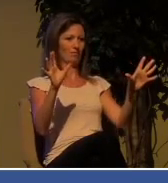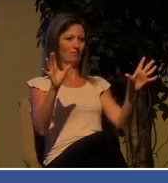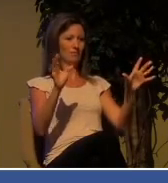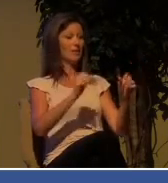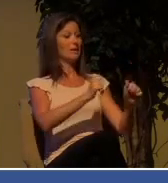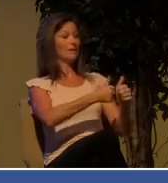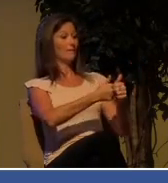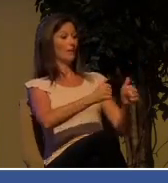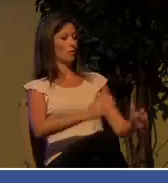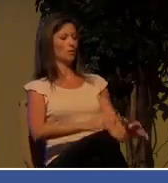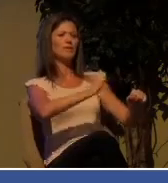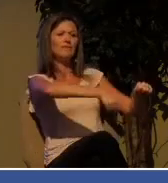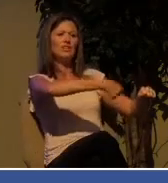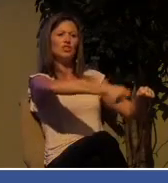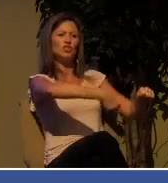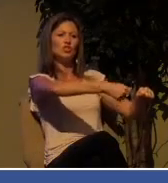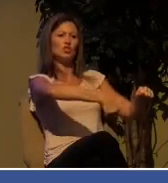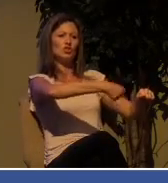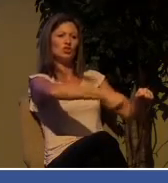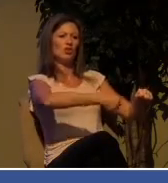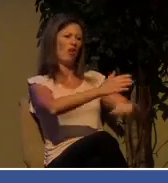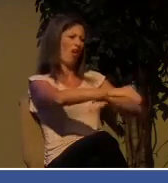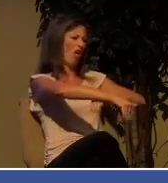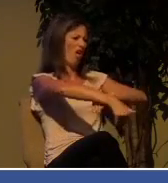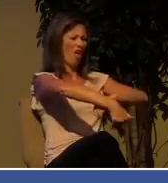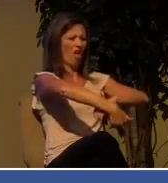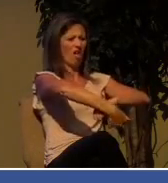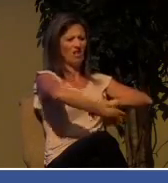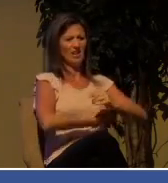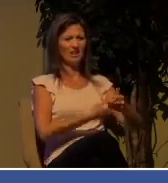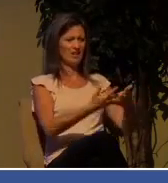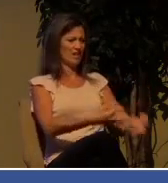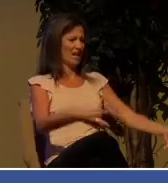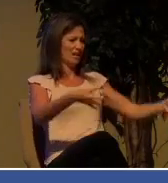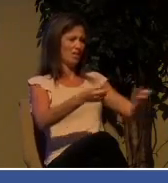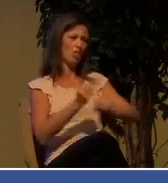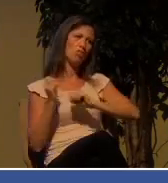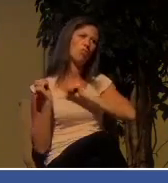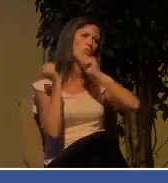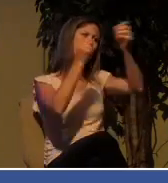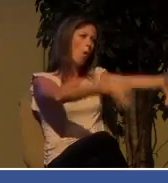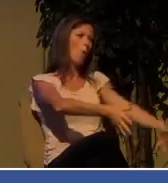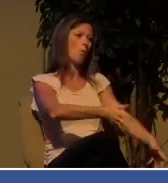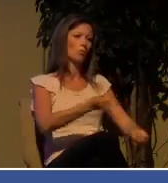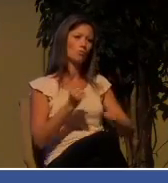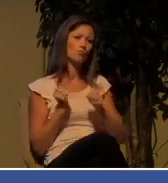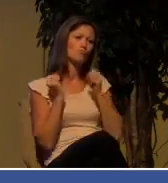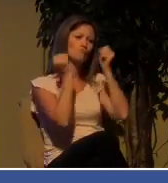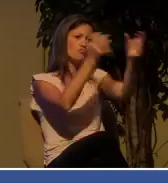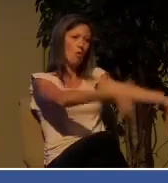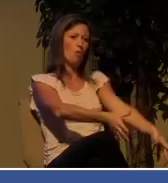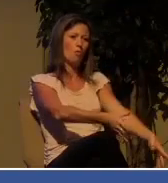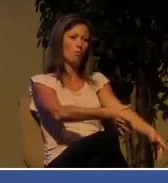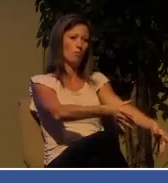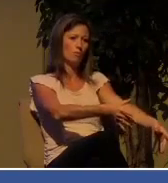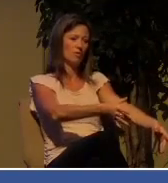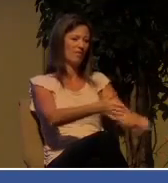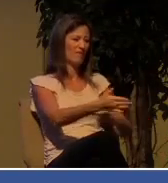fishing. They'd been out there all night. They'd thrown their nets out time after time with no